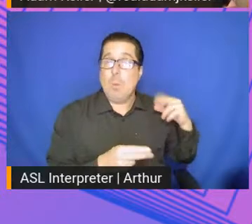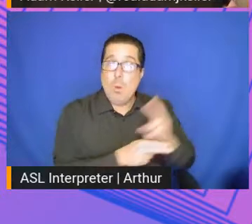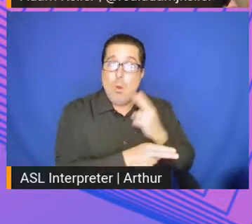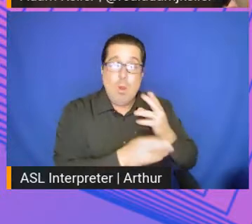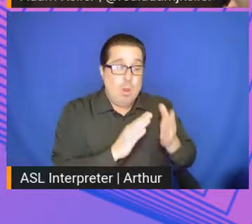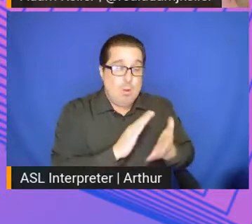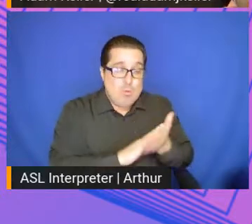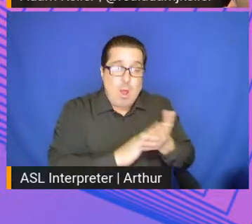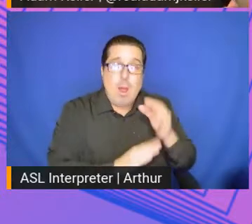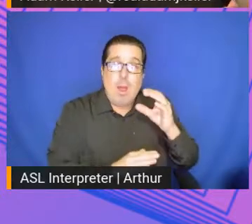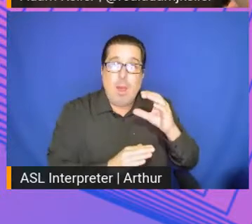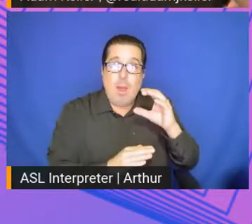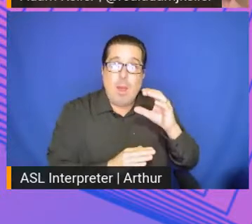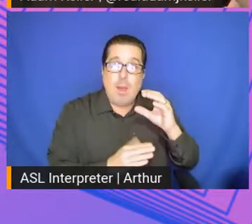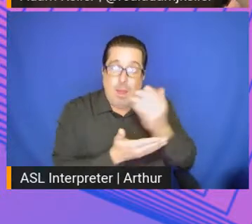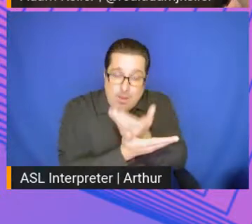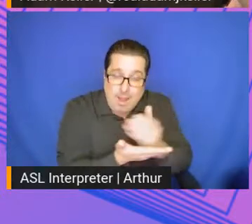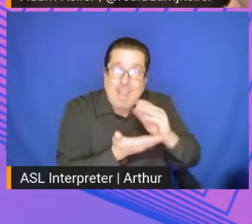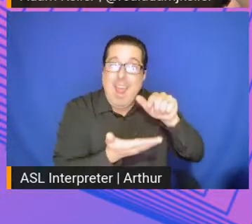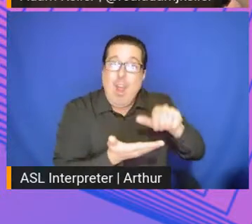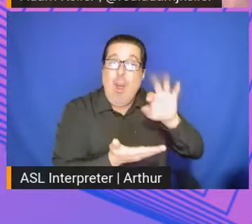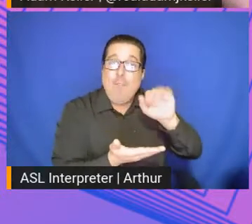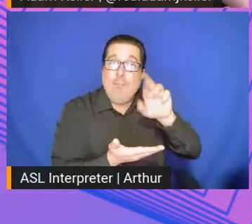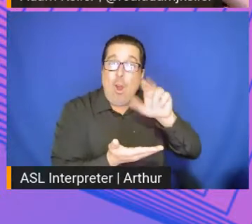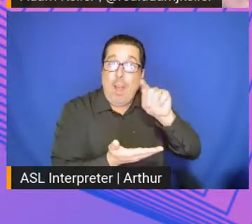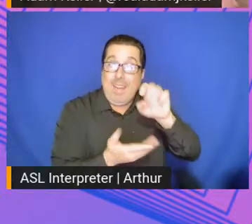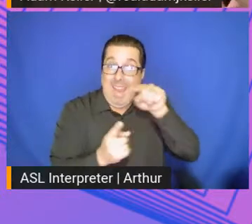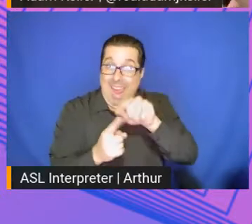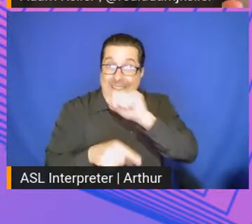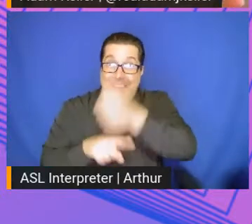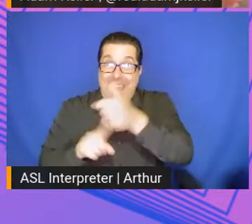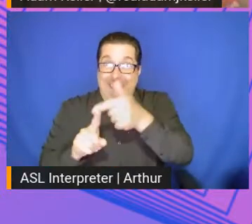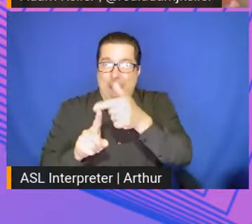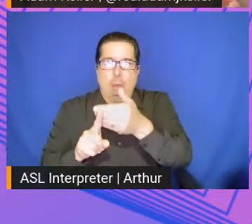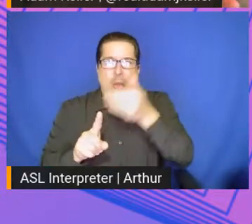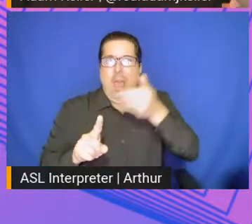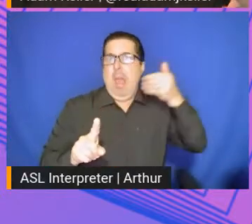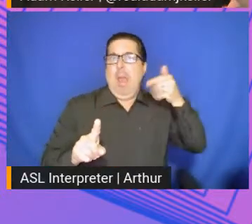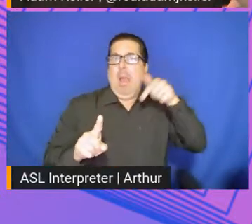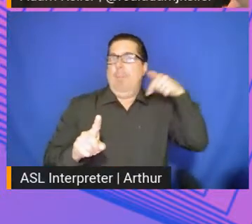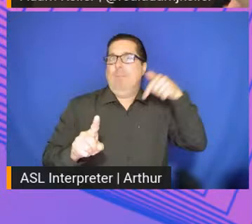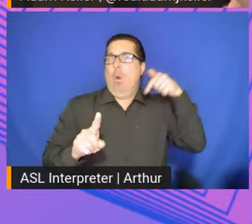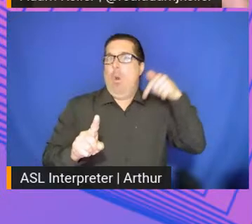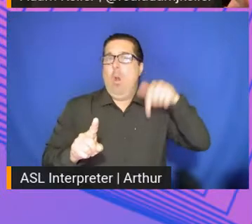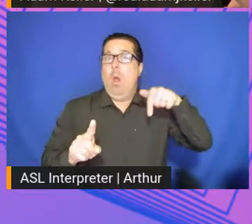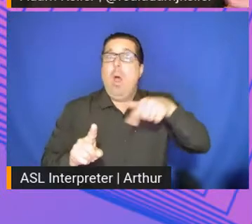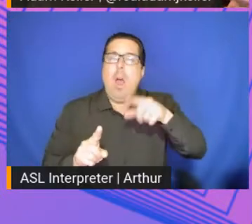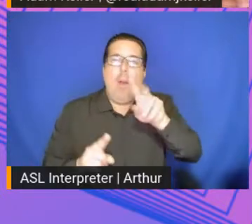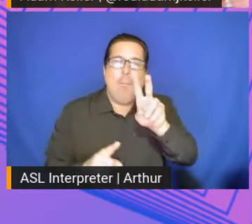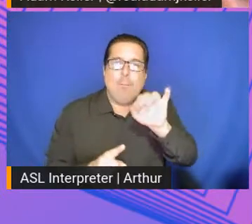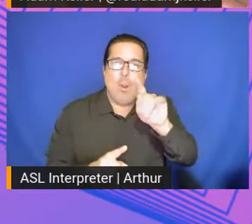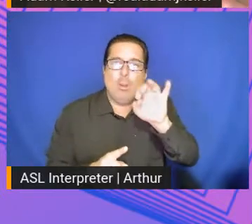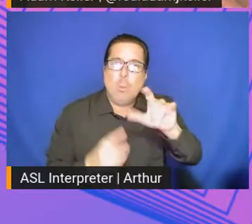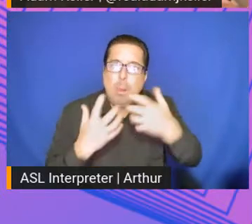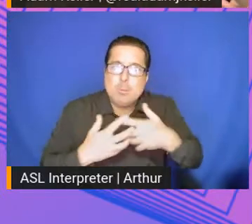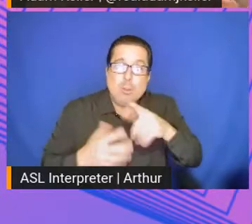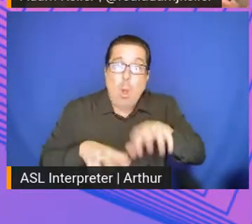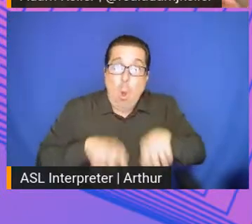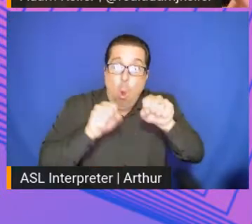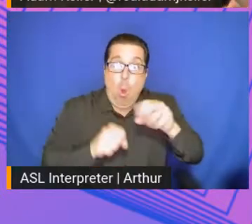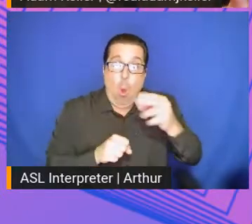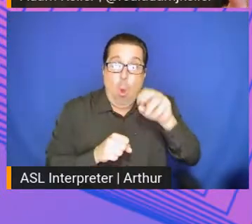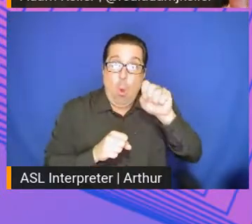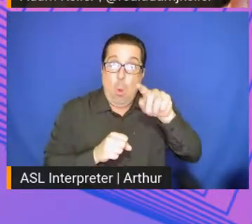Fargate came out, a couple years ago. You would have to think about the virtual machines, the hosts that your container is going to run